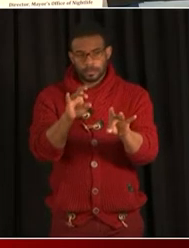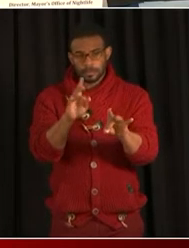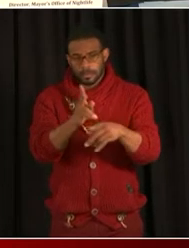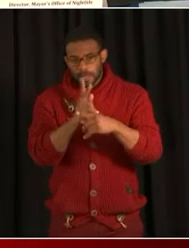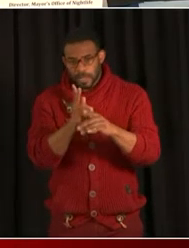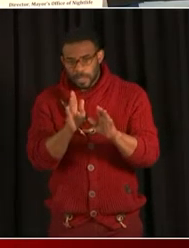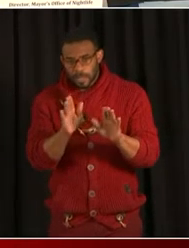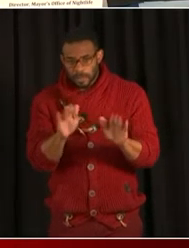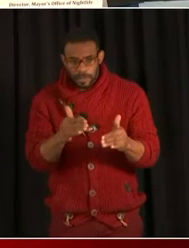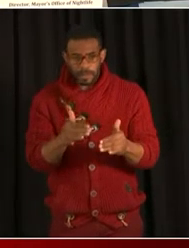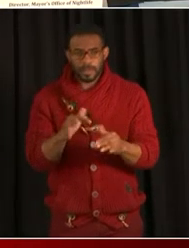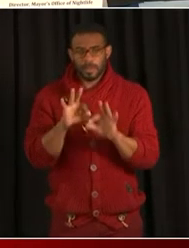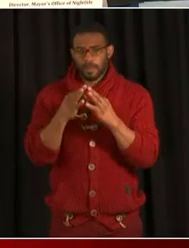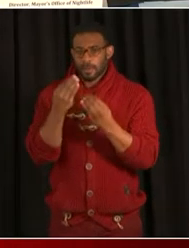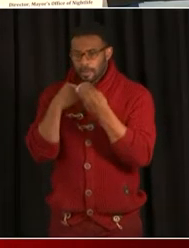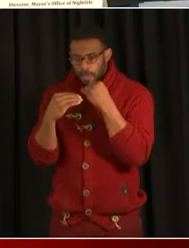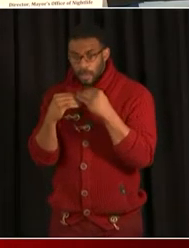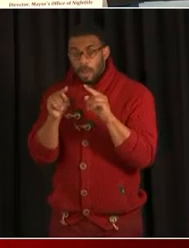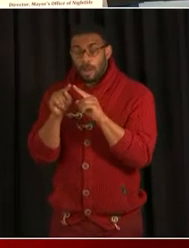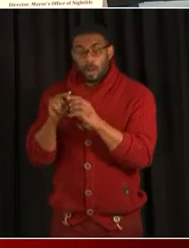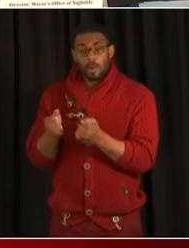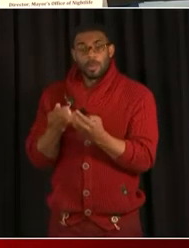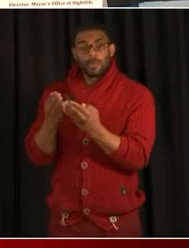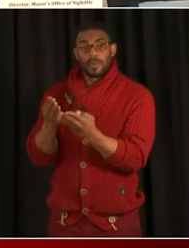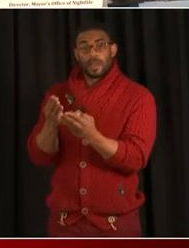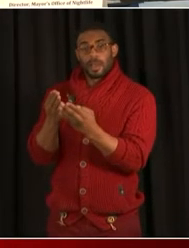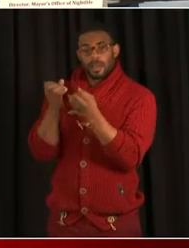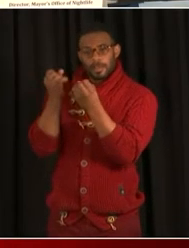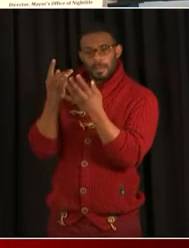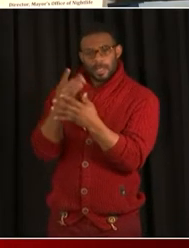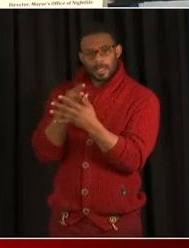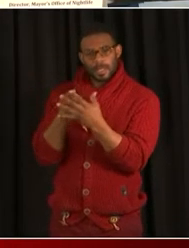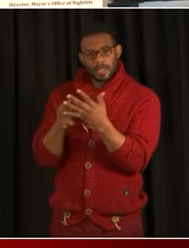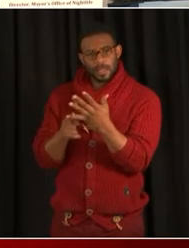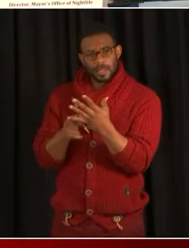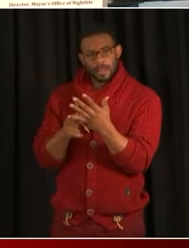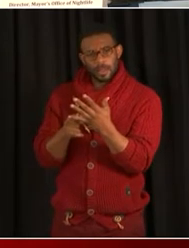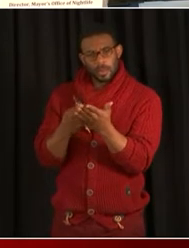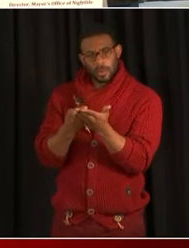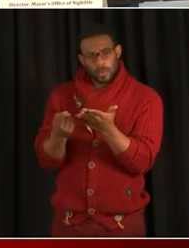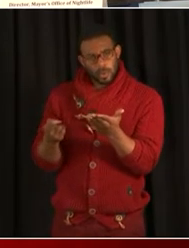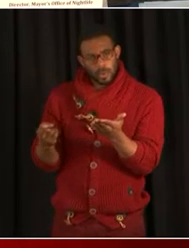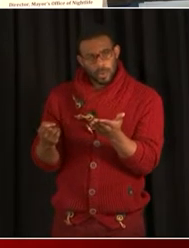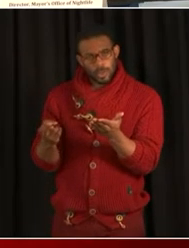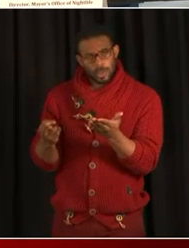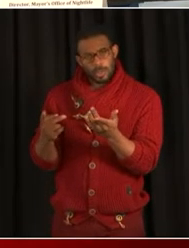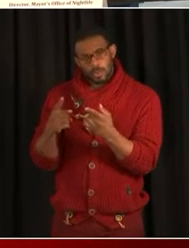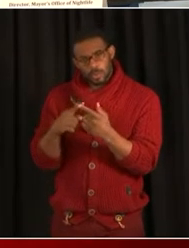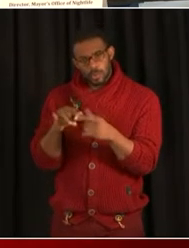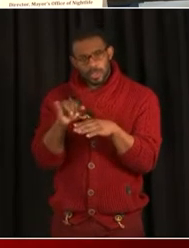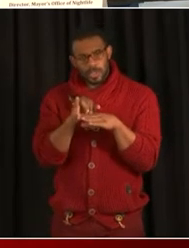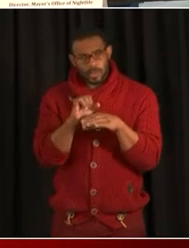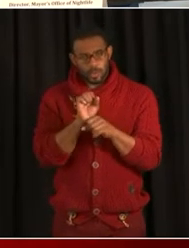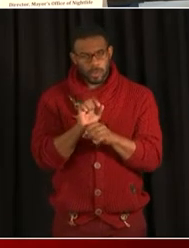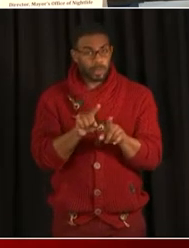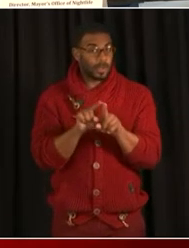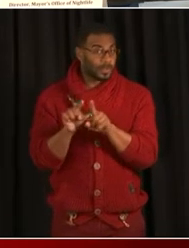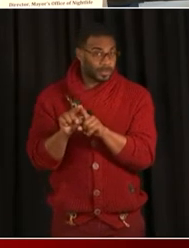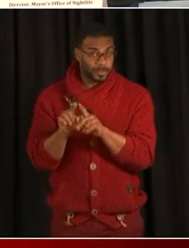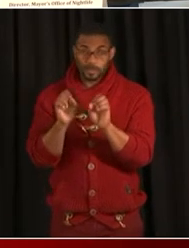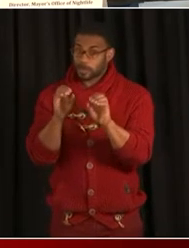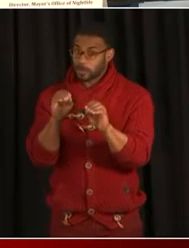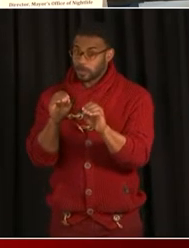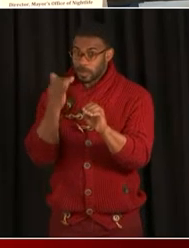care kits, family meals, and they also provide a number of resources to industry workers as